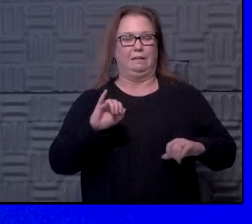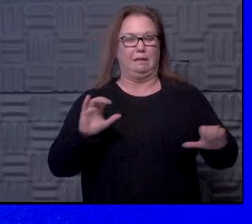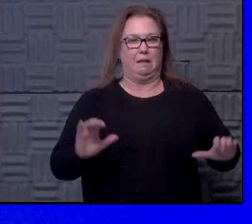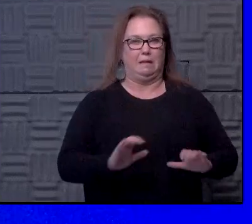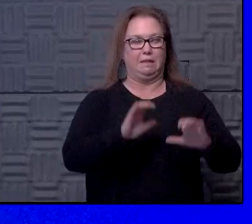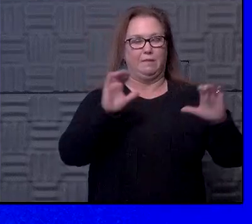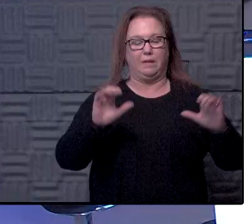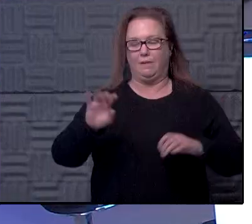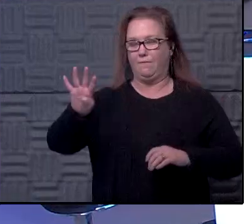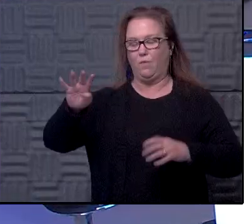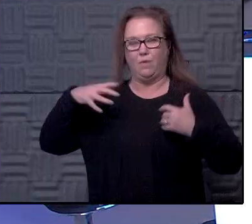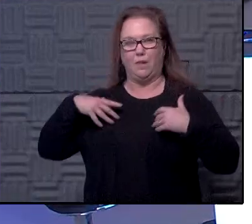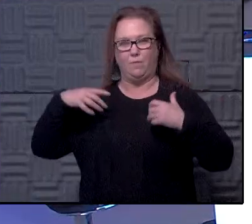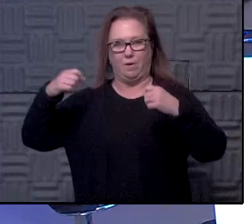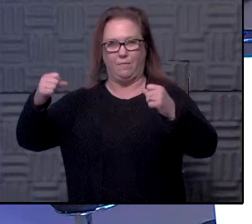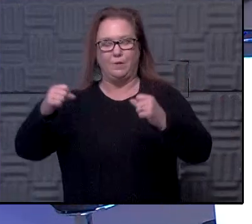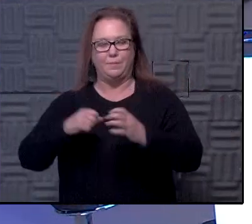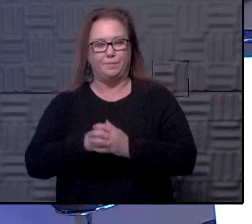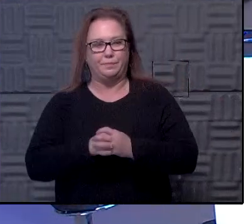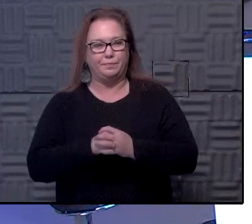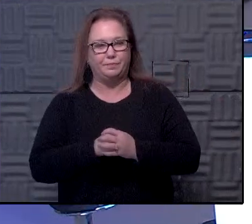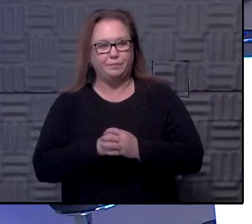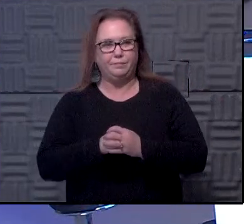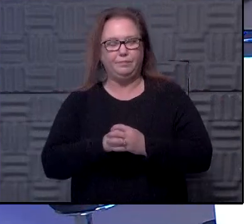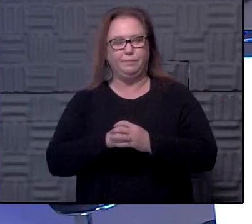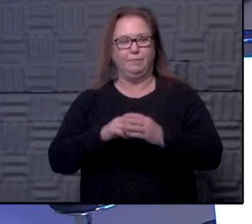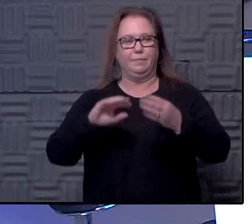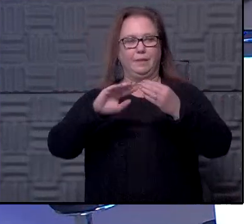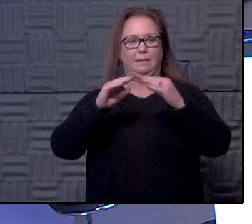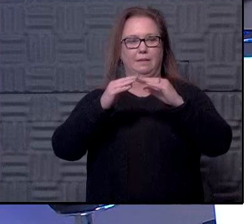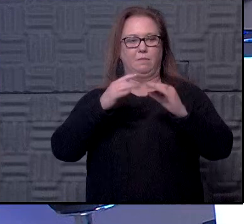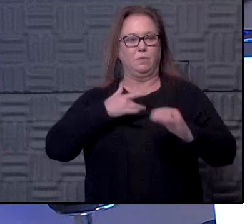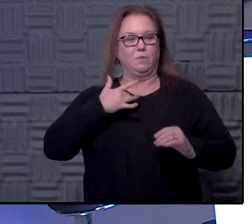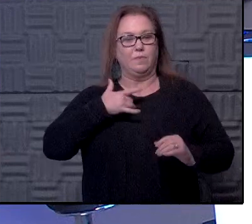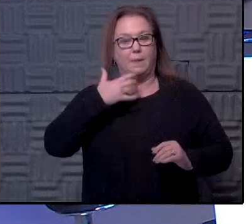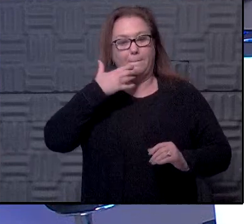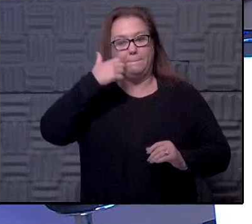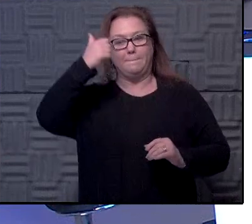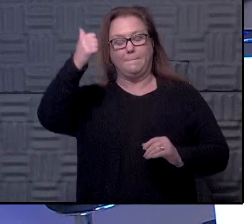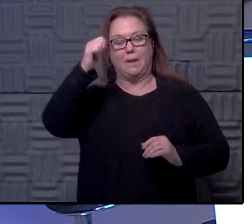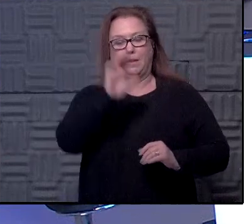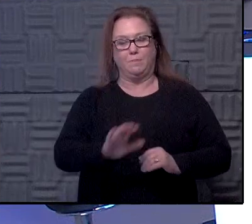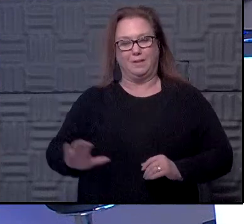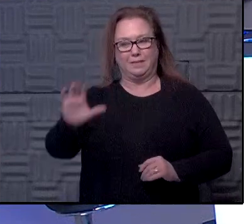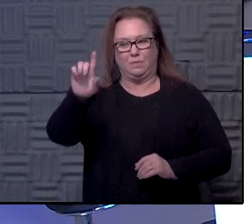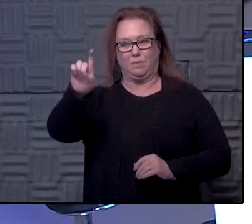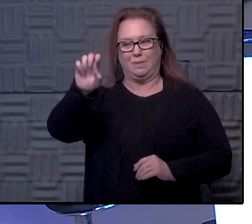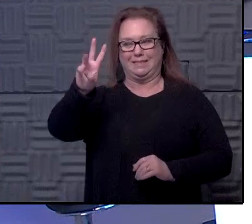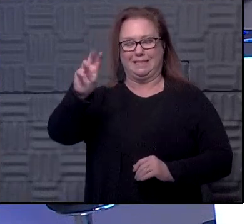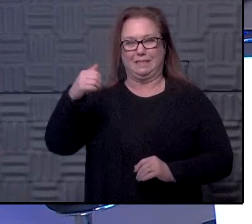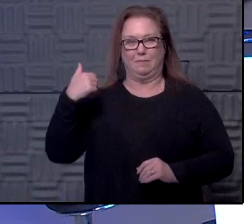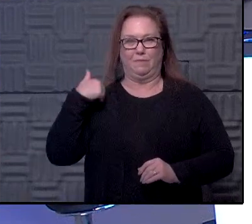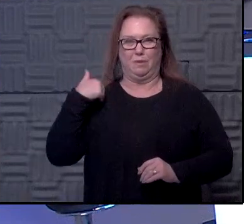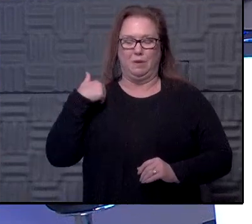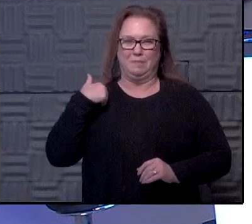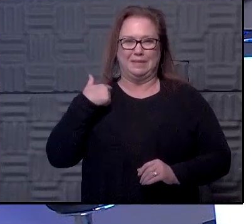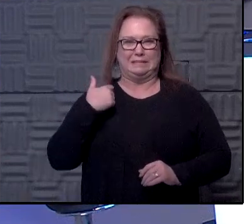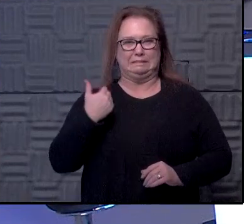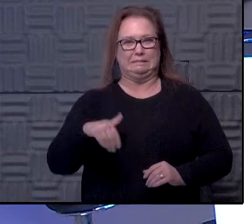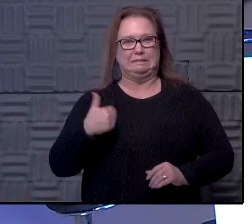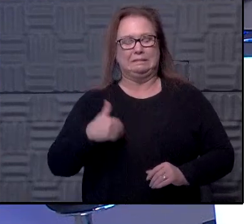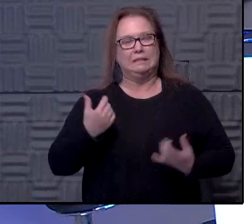period. You know, those numbers feel better to us because we were up around 160, but they're still really high.